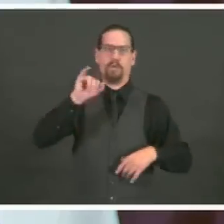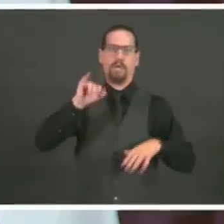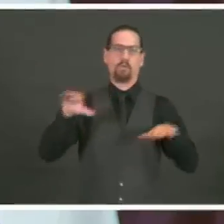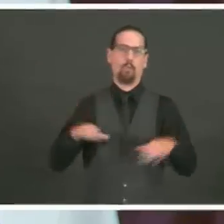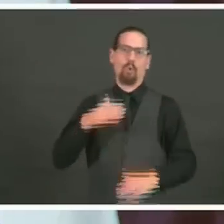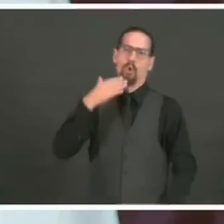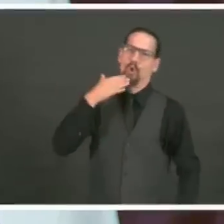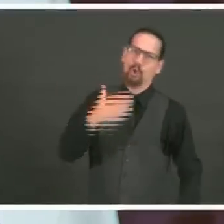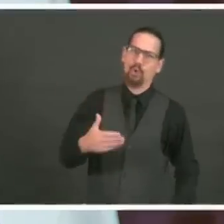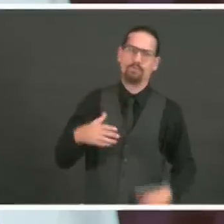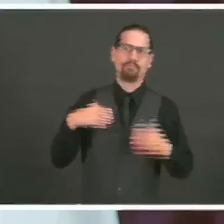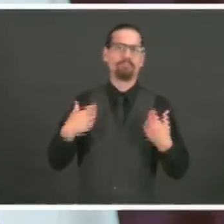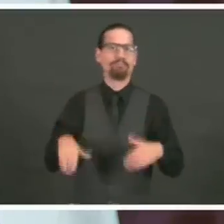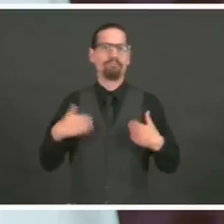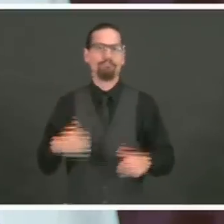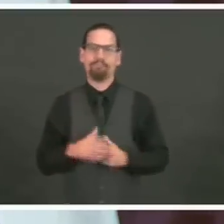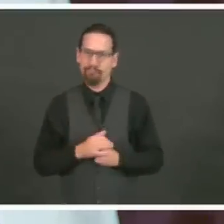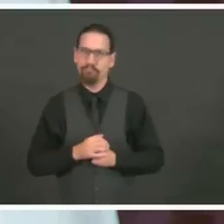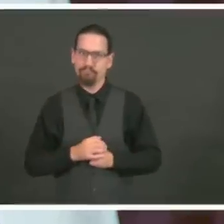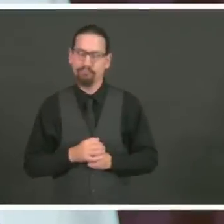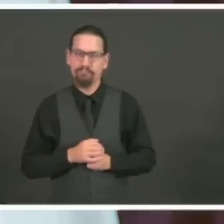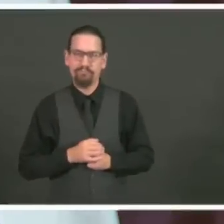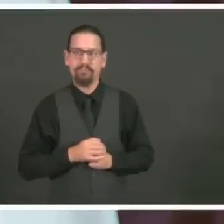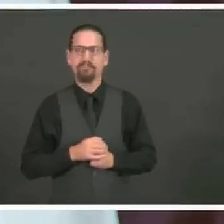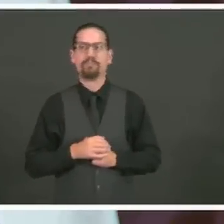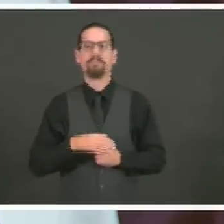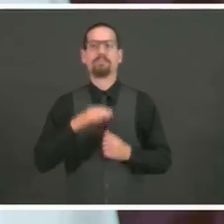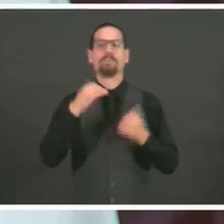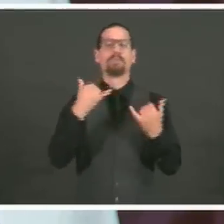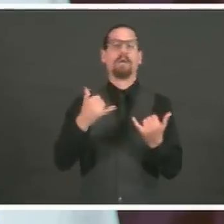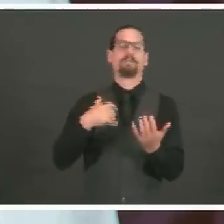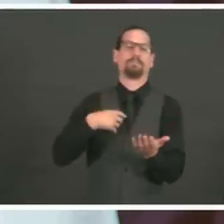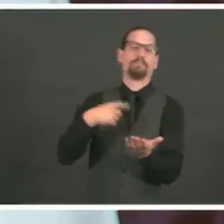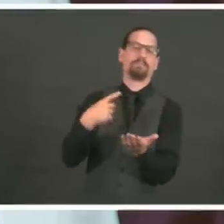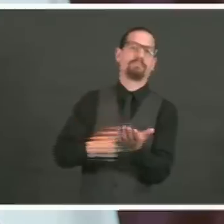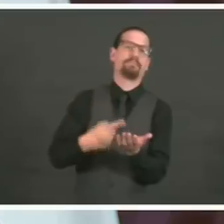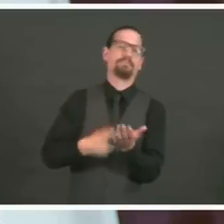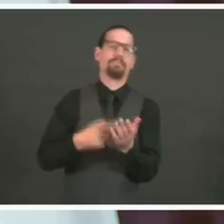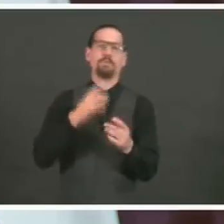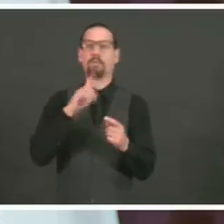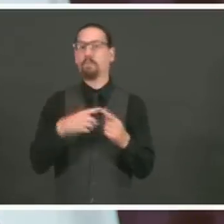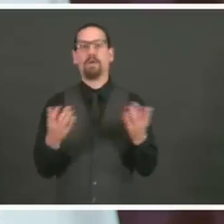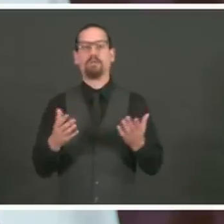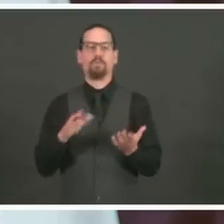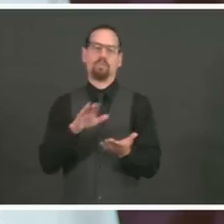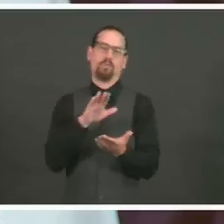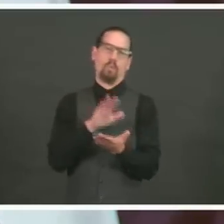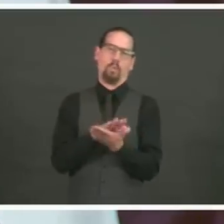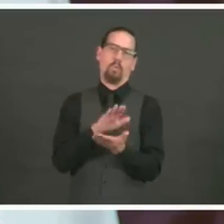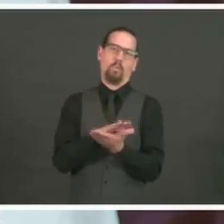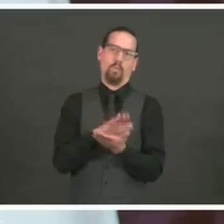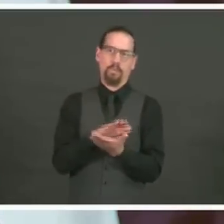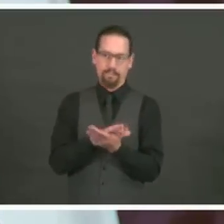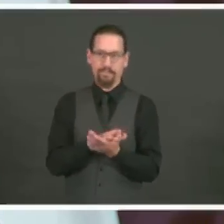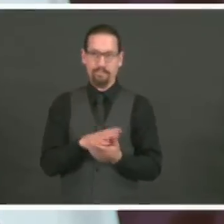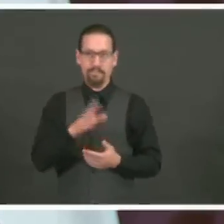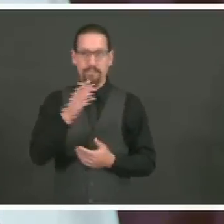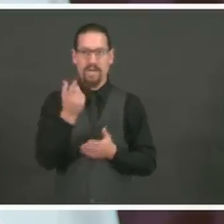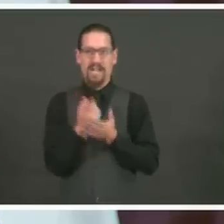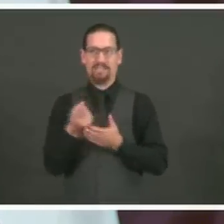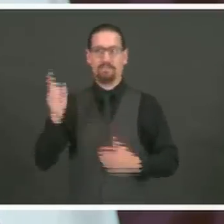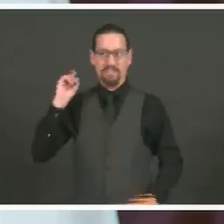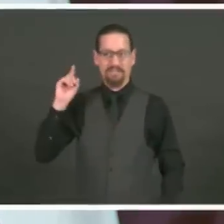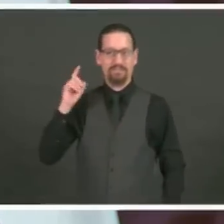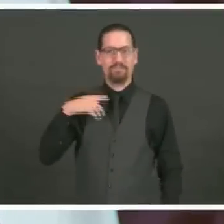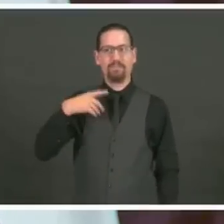schools. Last week, I was pleased to be joined by Dr. Anthony Fauci on Thursday on